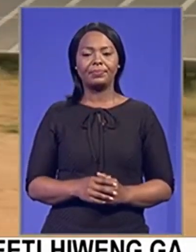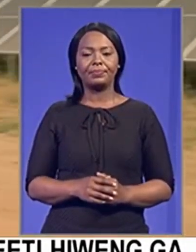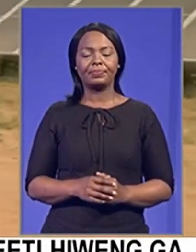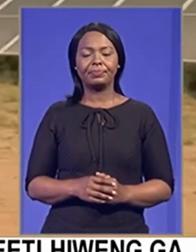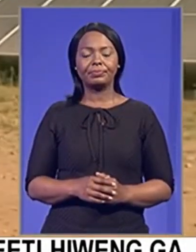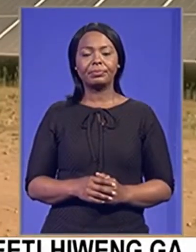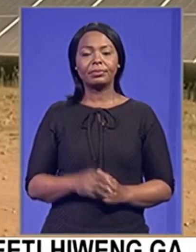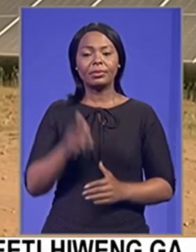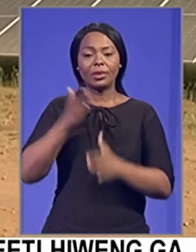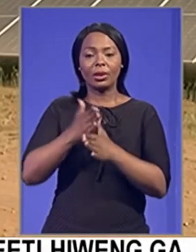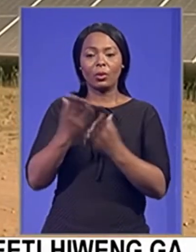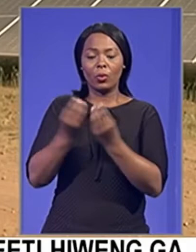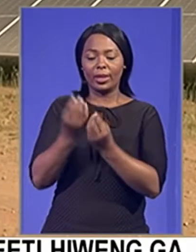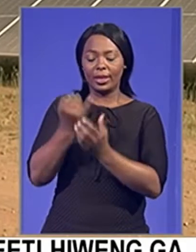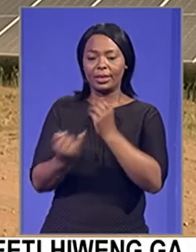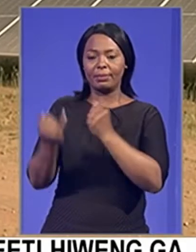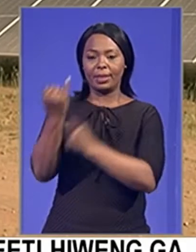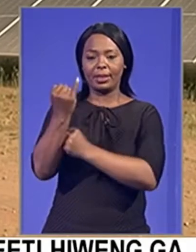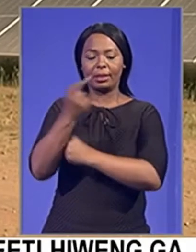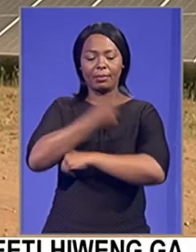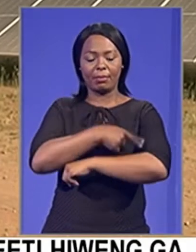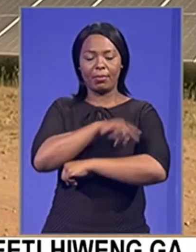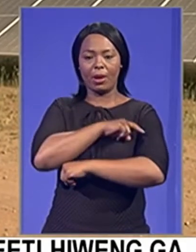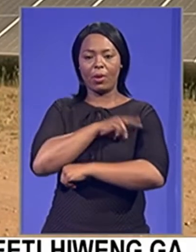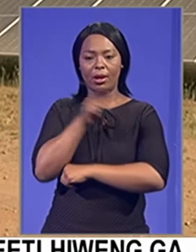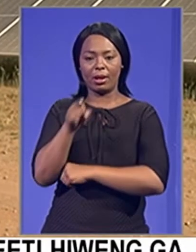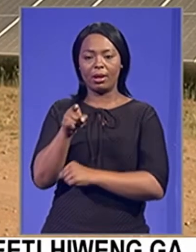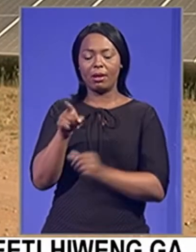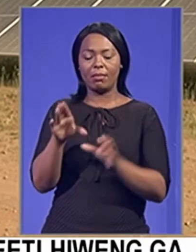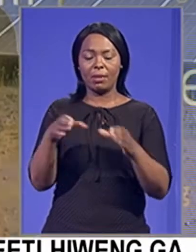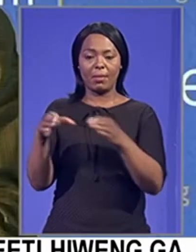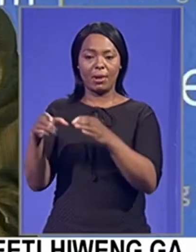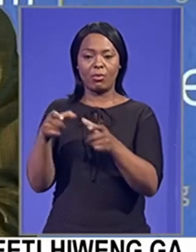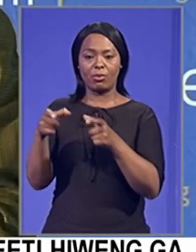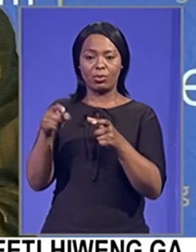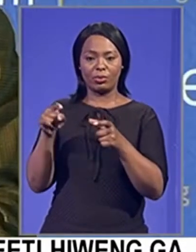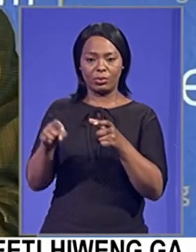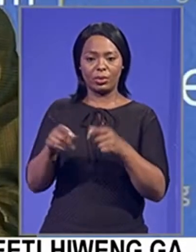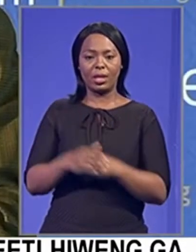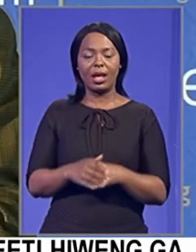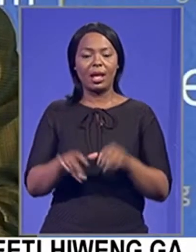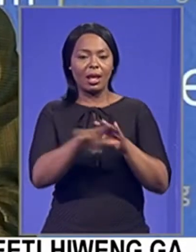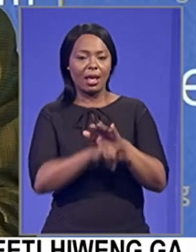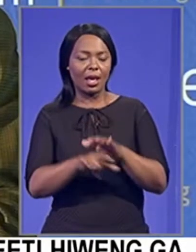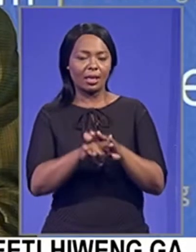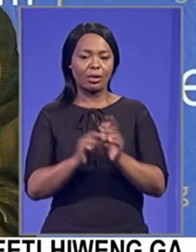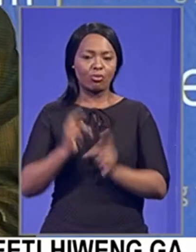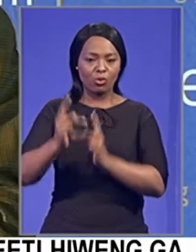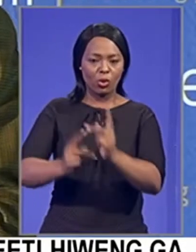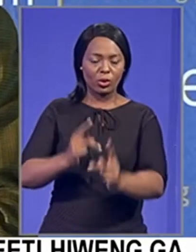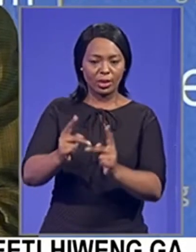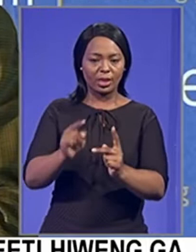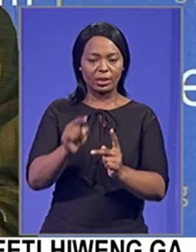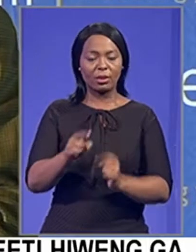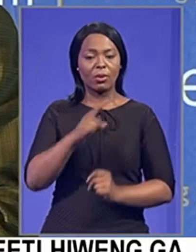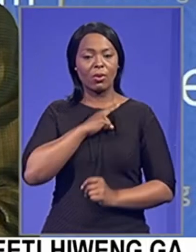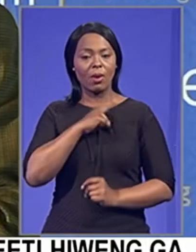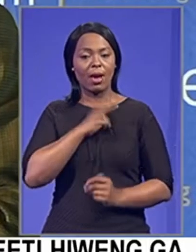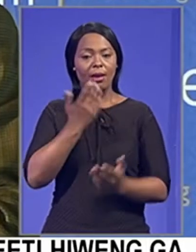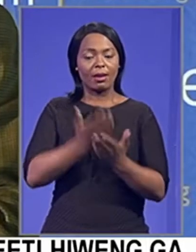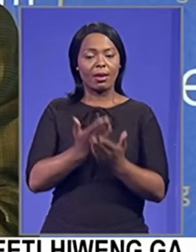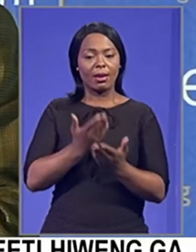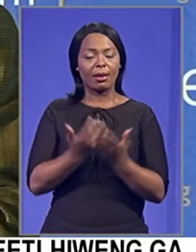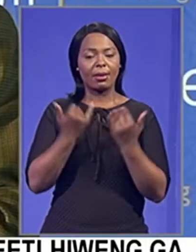these developers to accelerate approval processes, land zoning processes, so that we